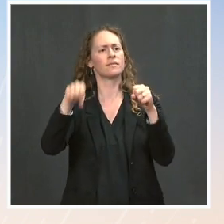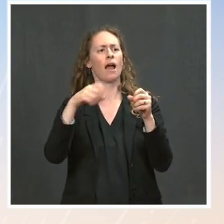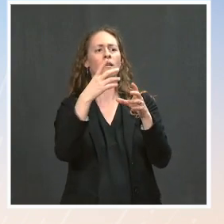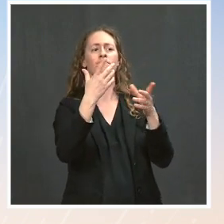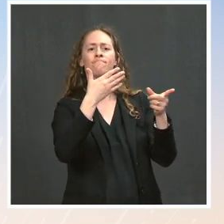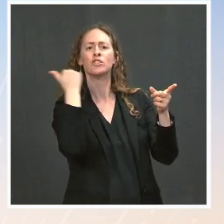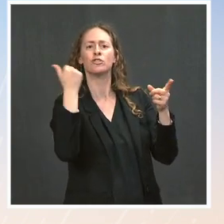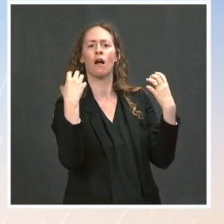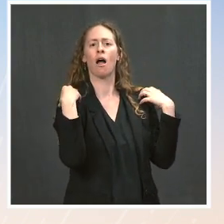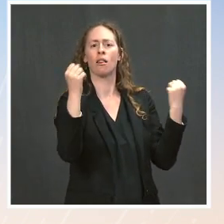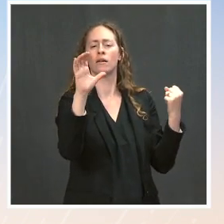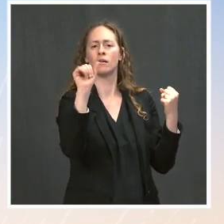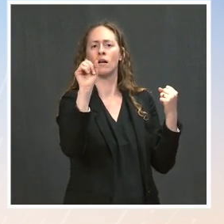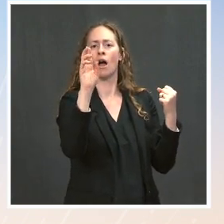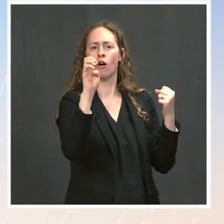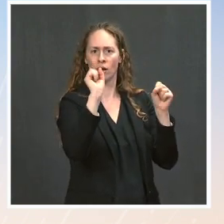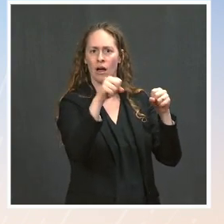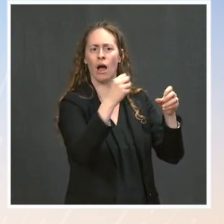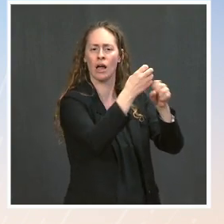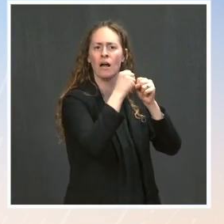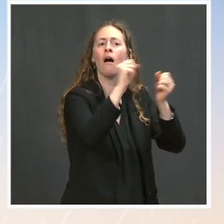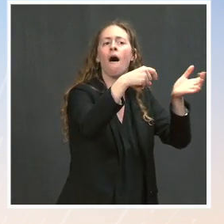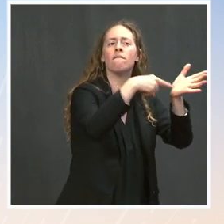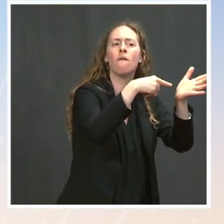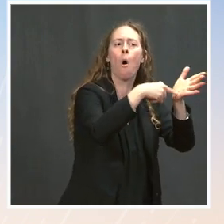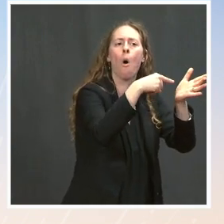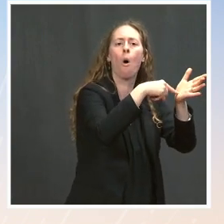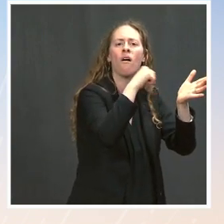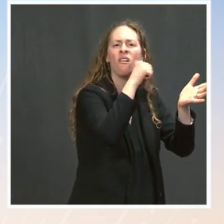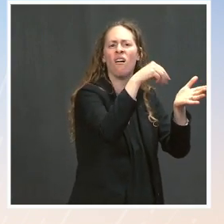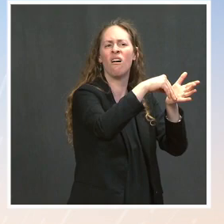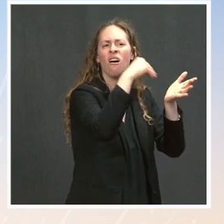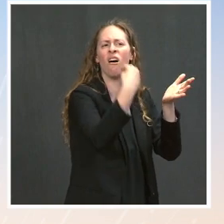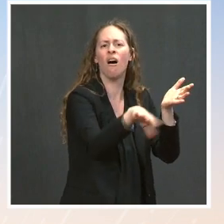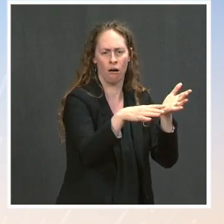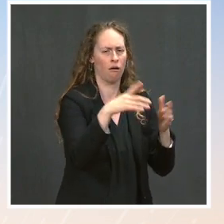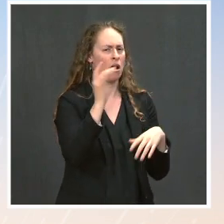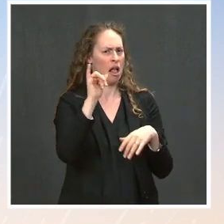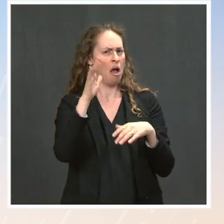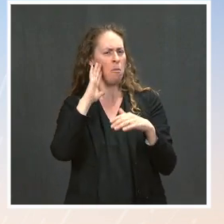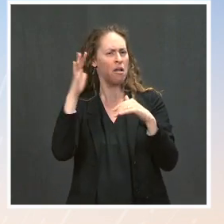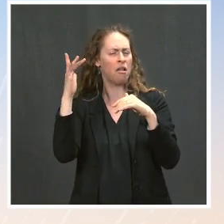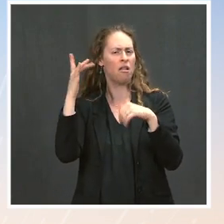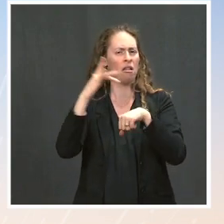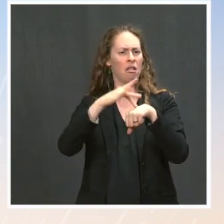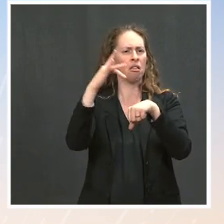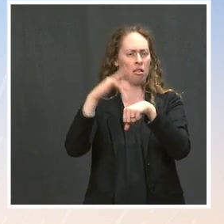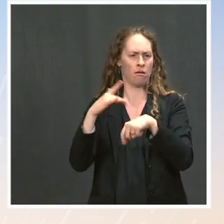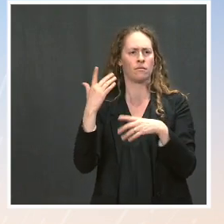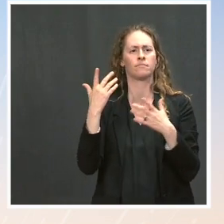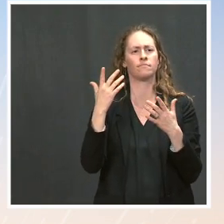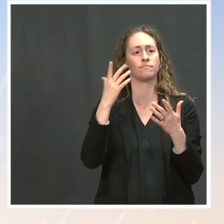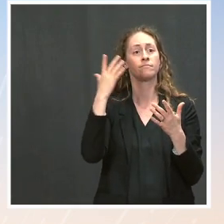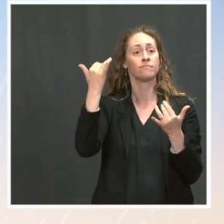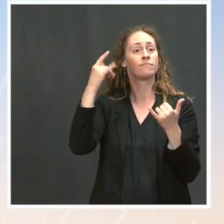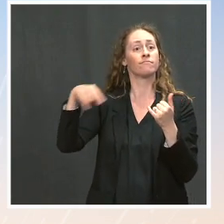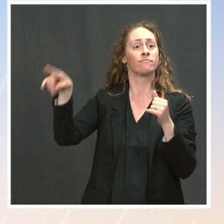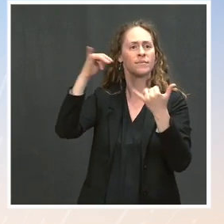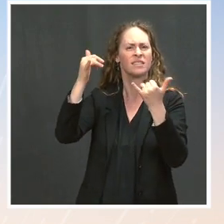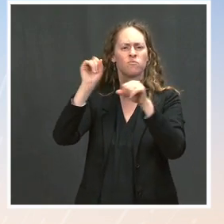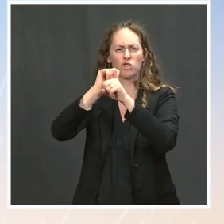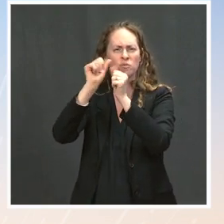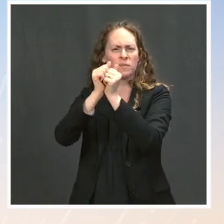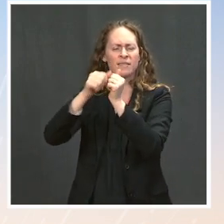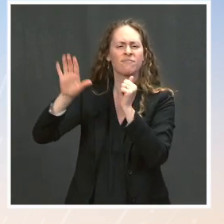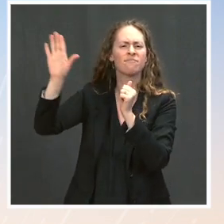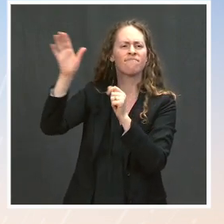will also mention in his speech, but he's working closely with his speechwriters on it, but also with